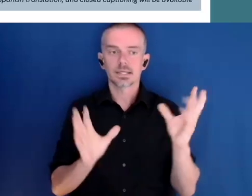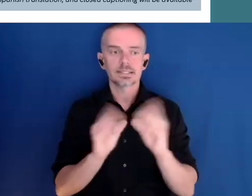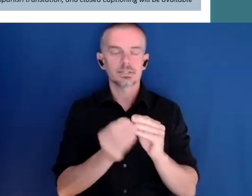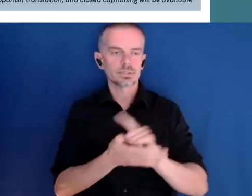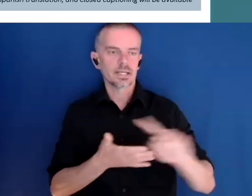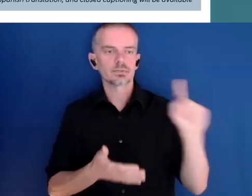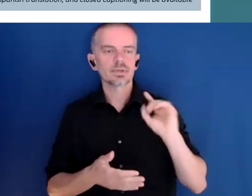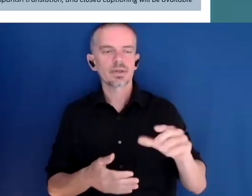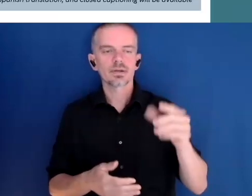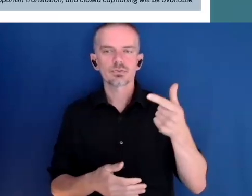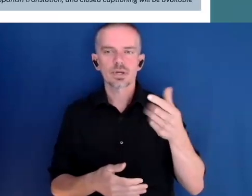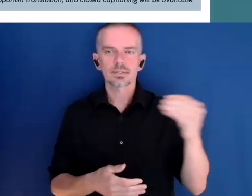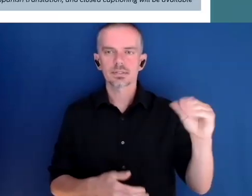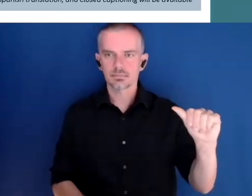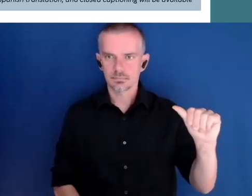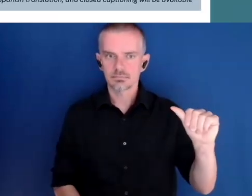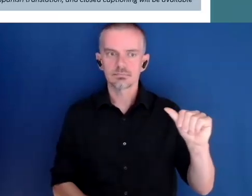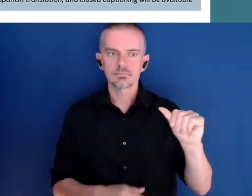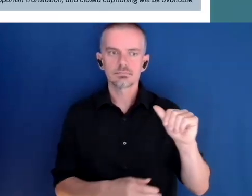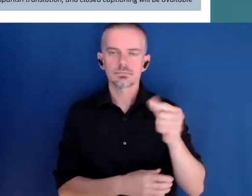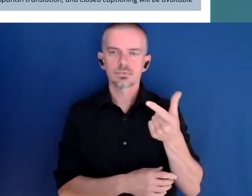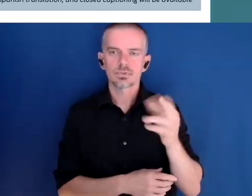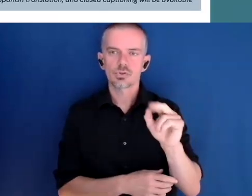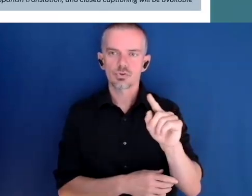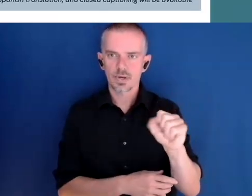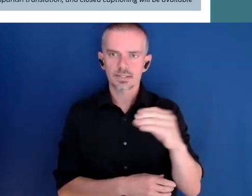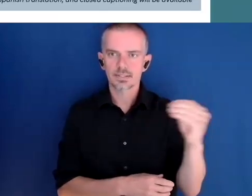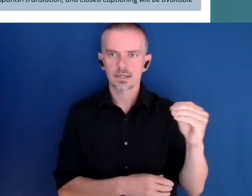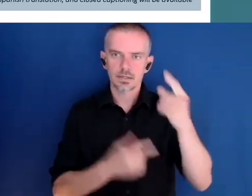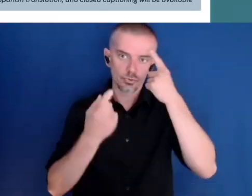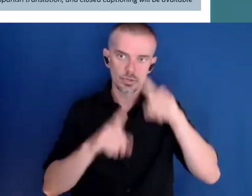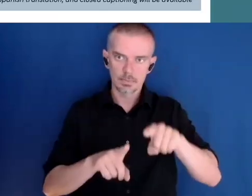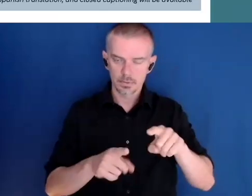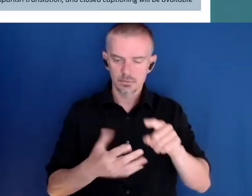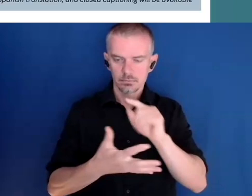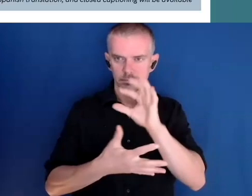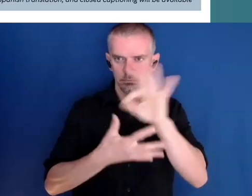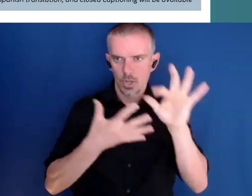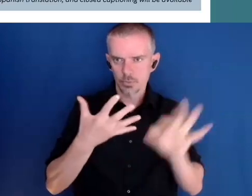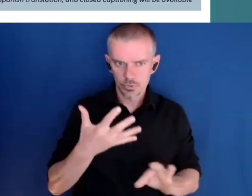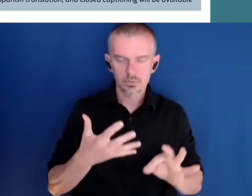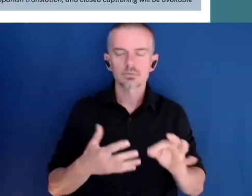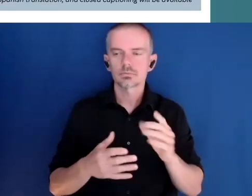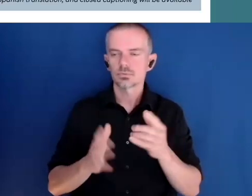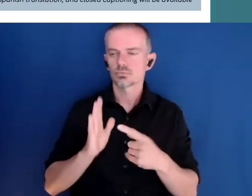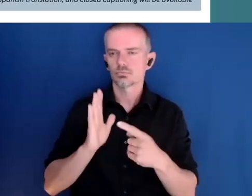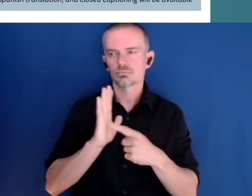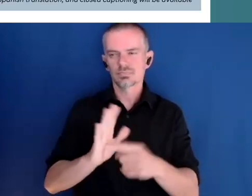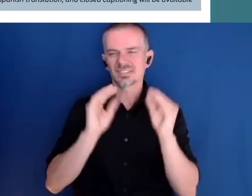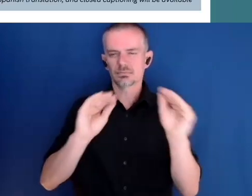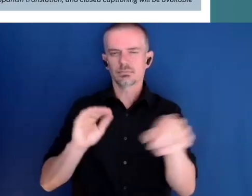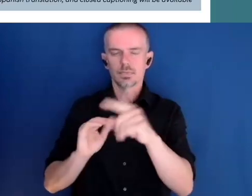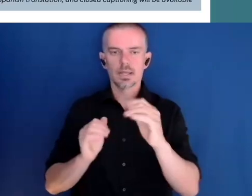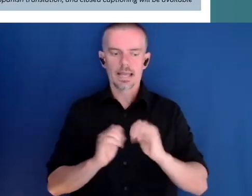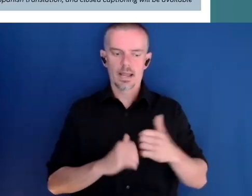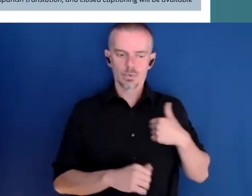agreements tools, kind of orienting people to what the forest is working with in terms of funding instruments